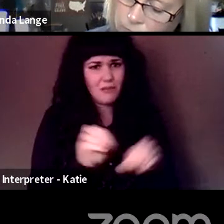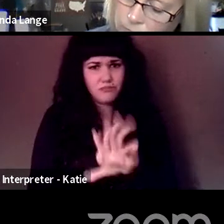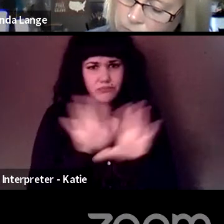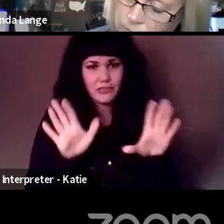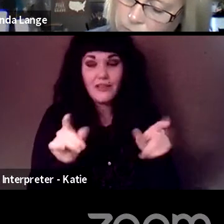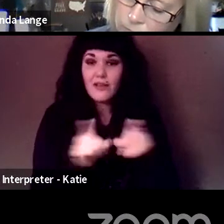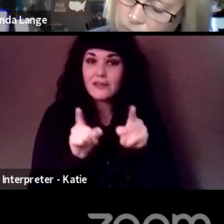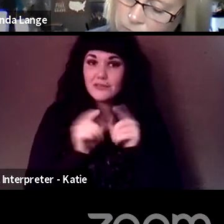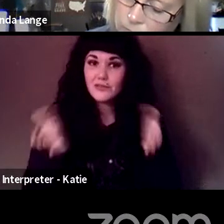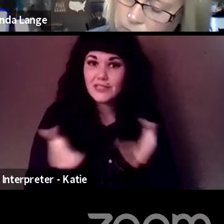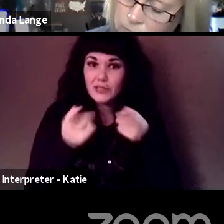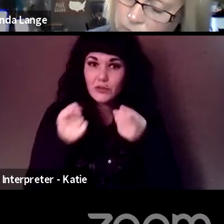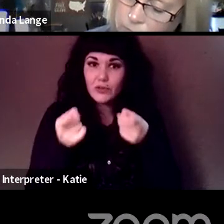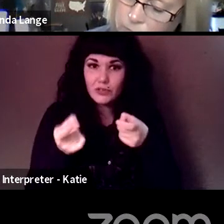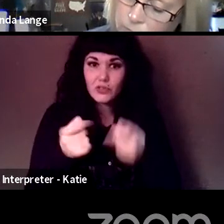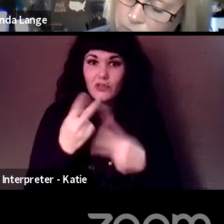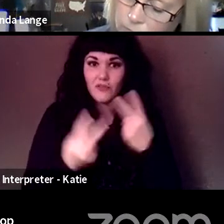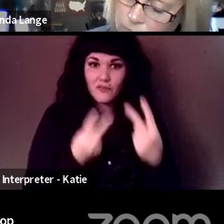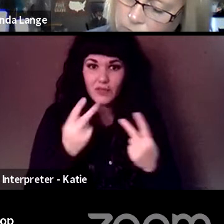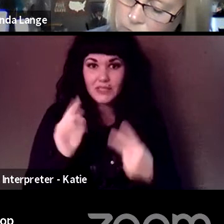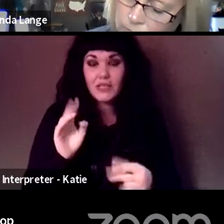wineries in our fine county while you're here.